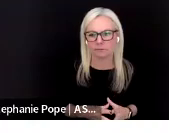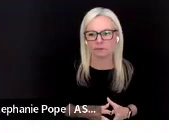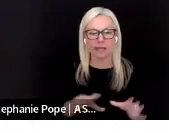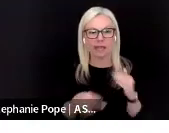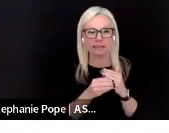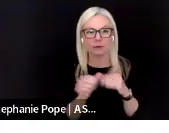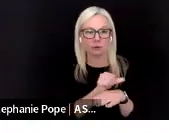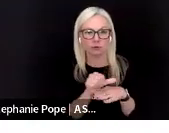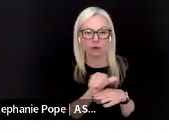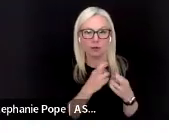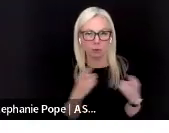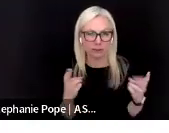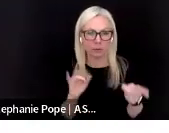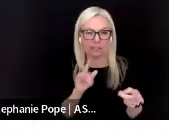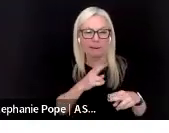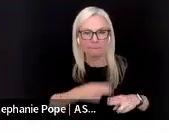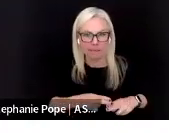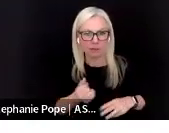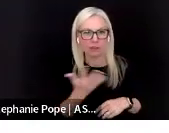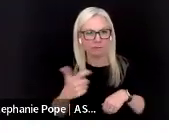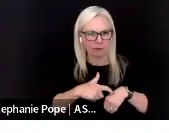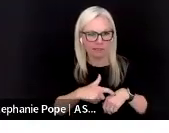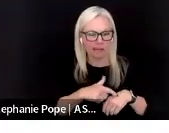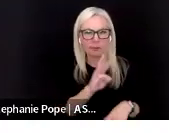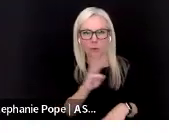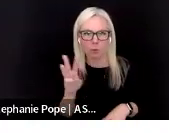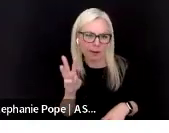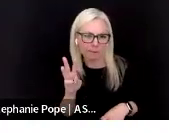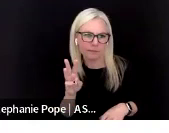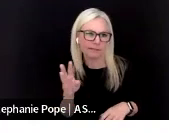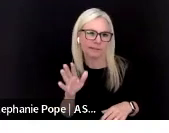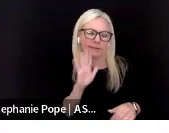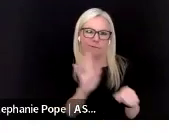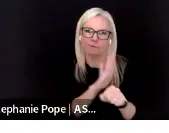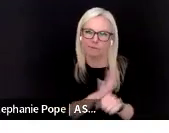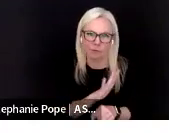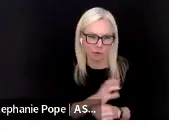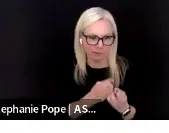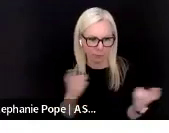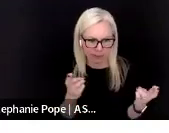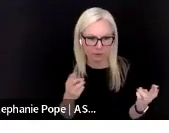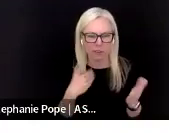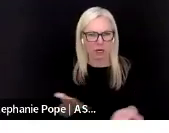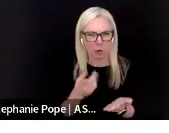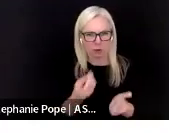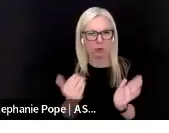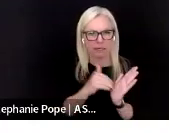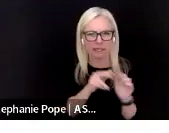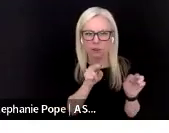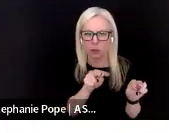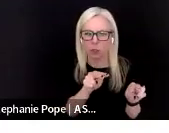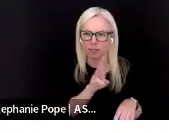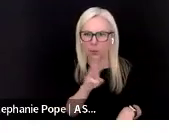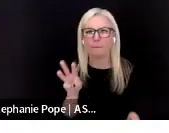Additional training resources. So as I've mentioned now several times, our website is chock full of all sorts of resources, and I would encourage you again to please look at our